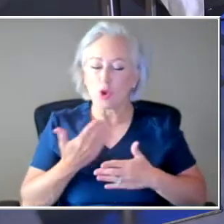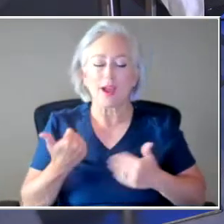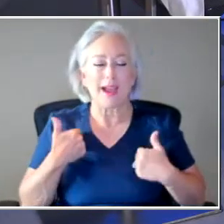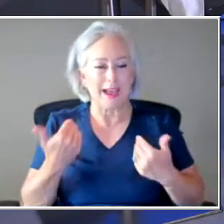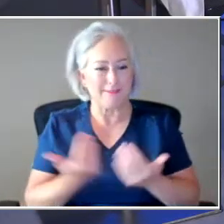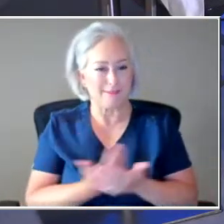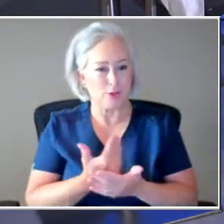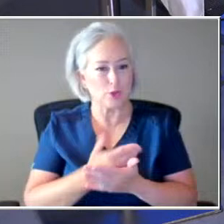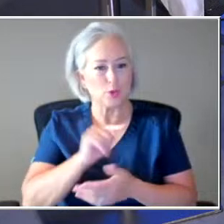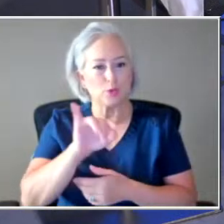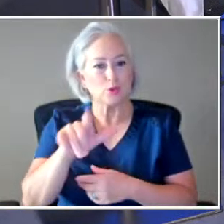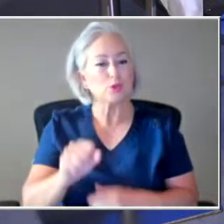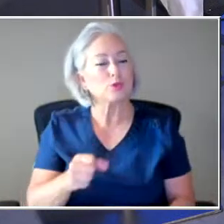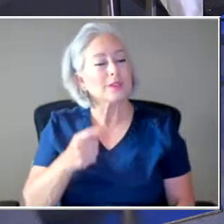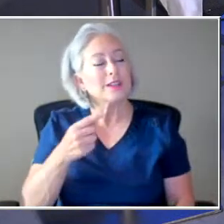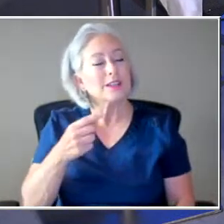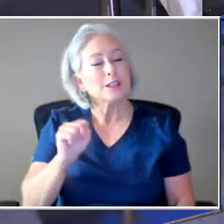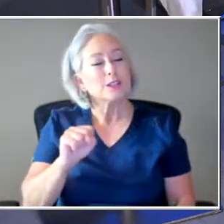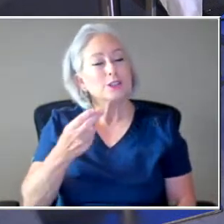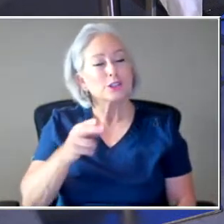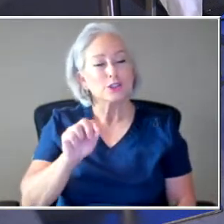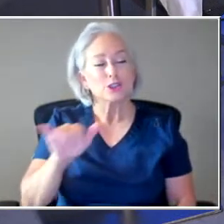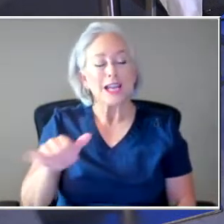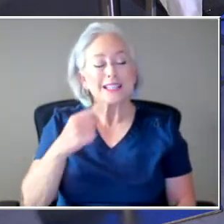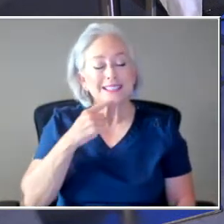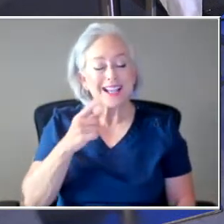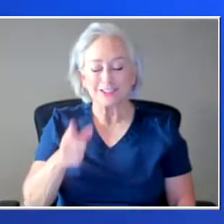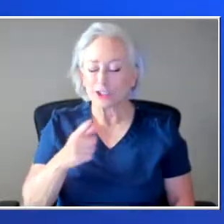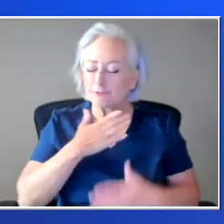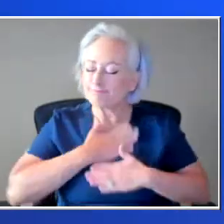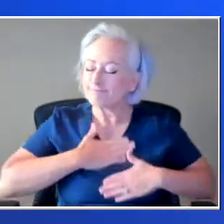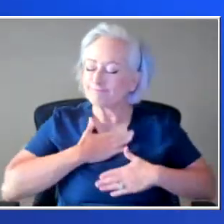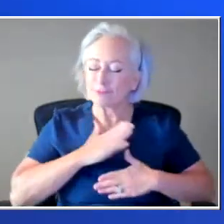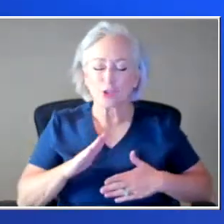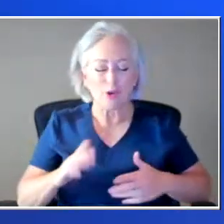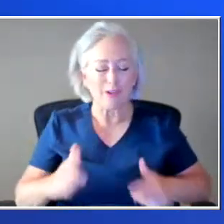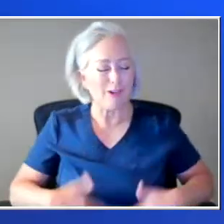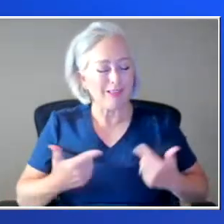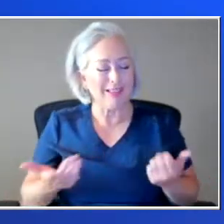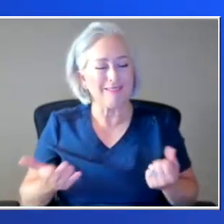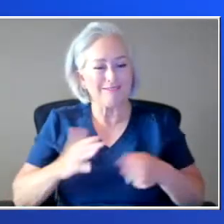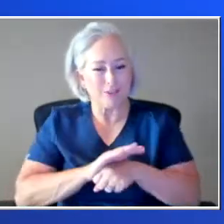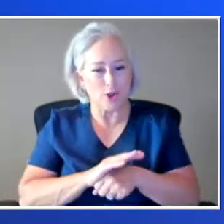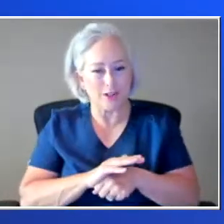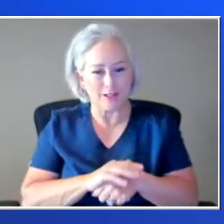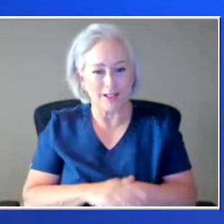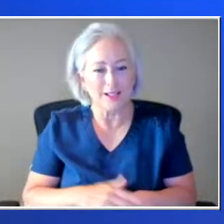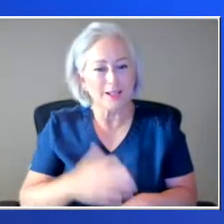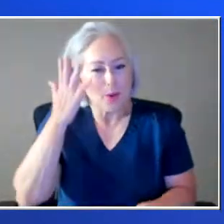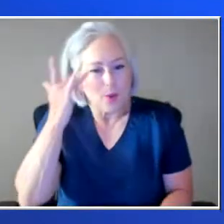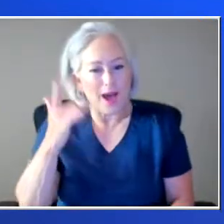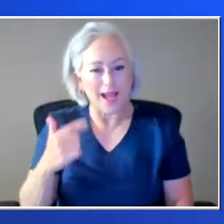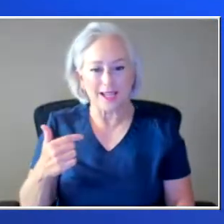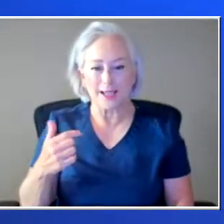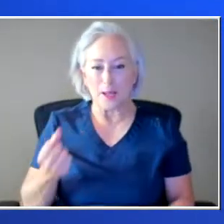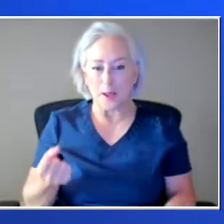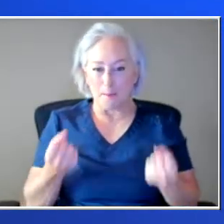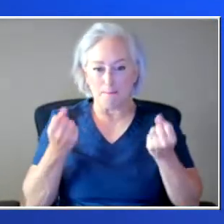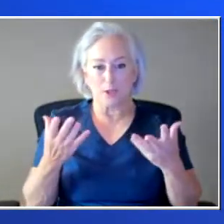that? Because I deal with multiple myeloma, but multiple myeloma has to deal with